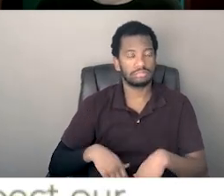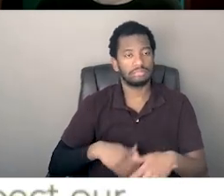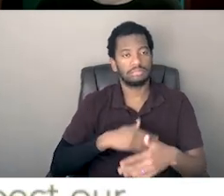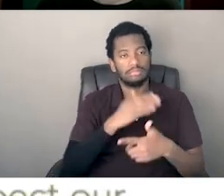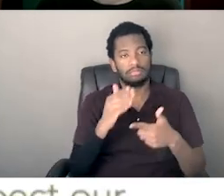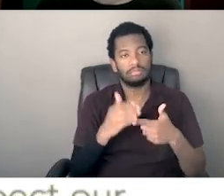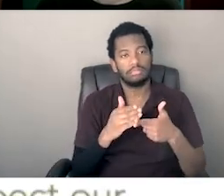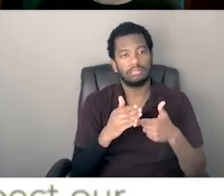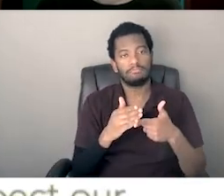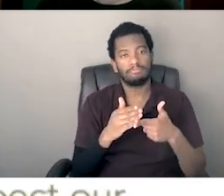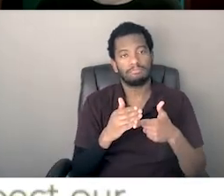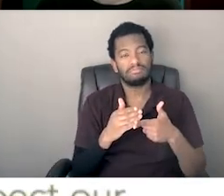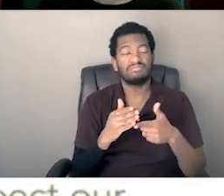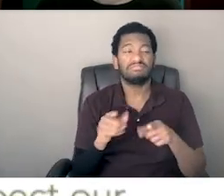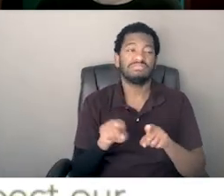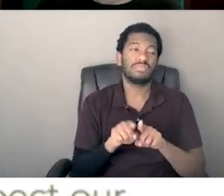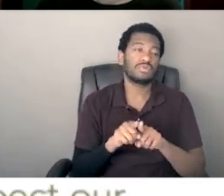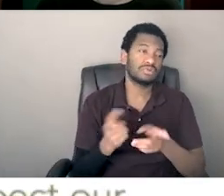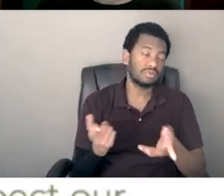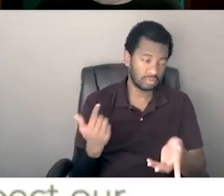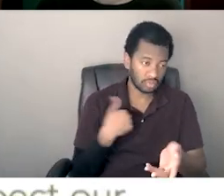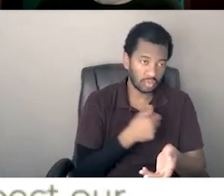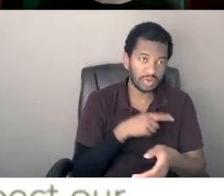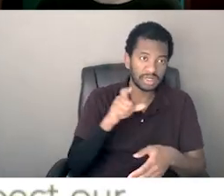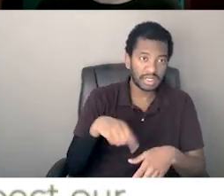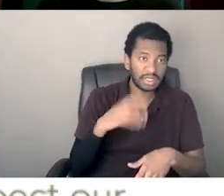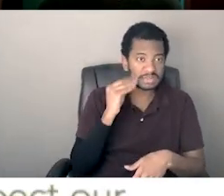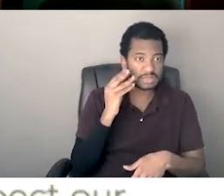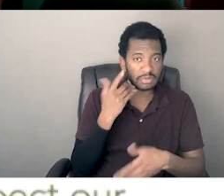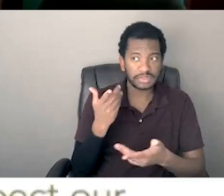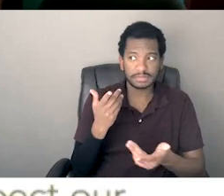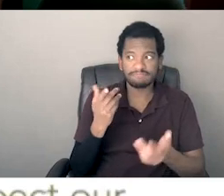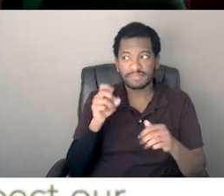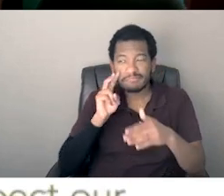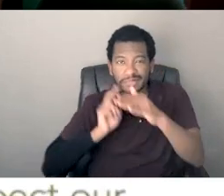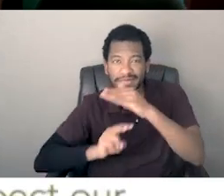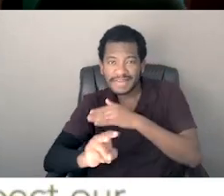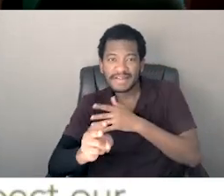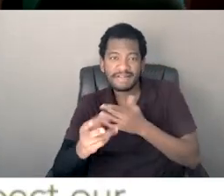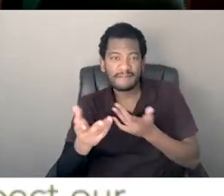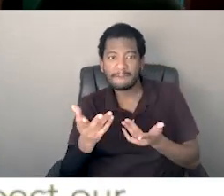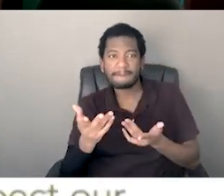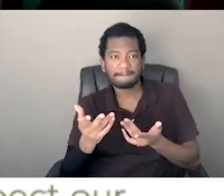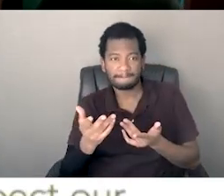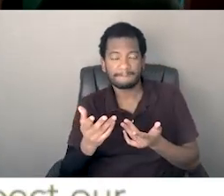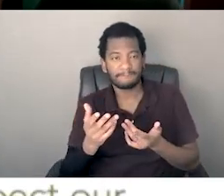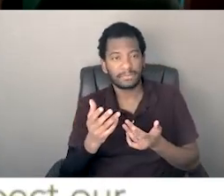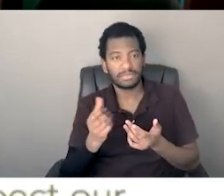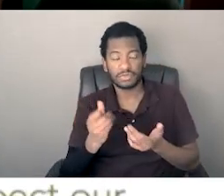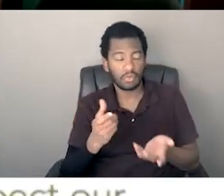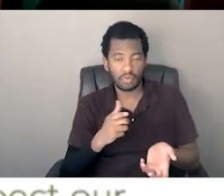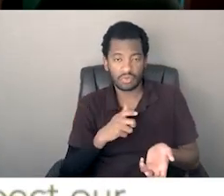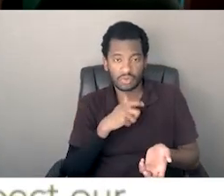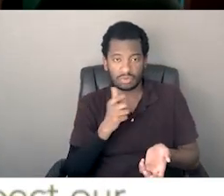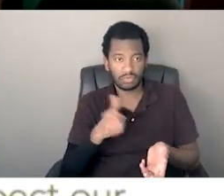We also need to experience some sense of predictability in our lives so that we're not